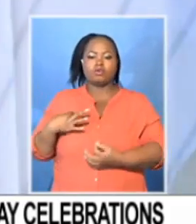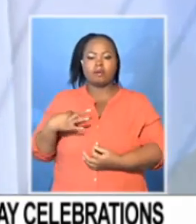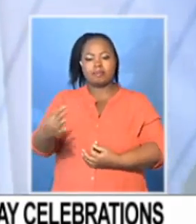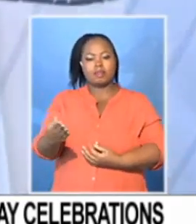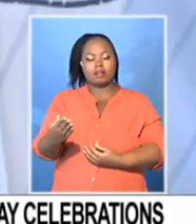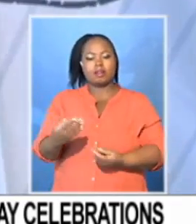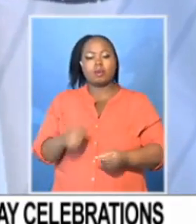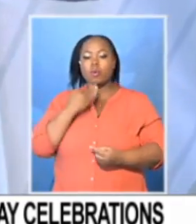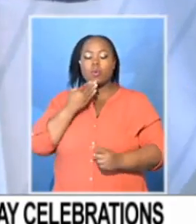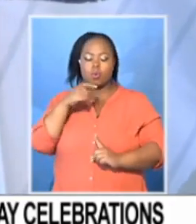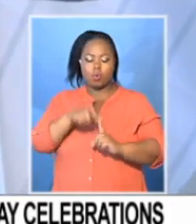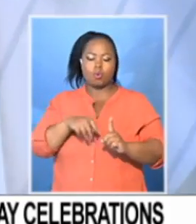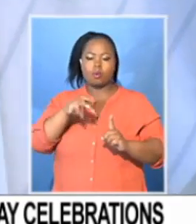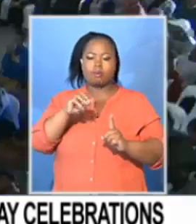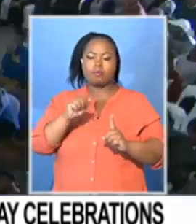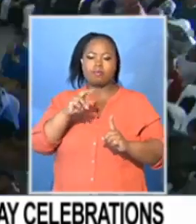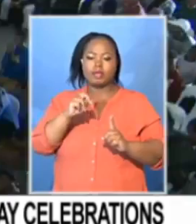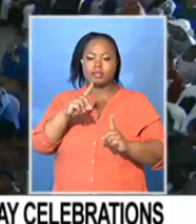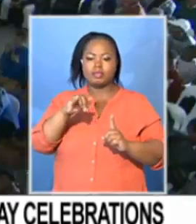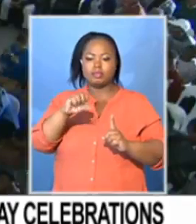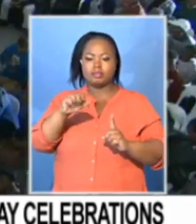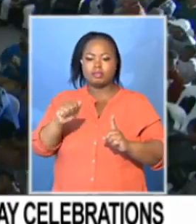Justice Mandisa Maya.